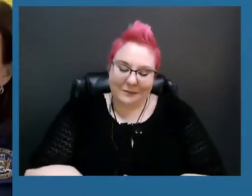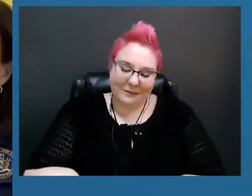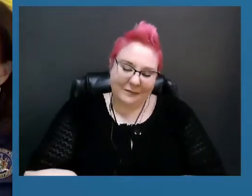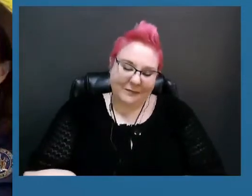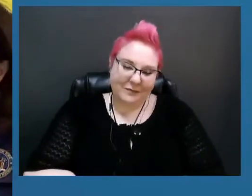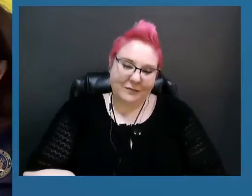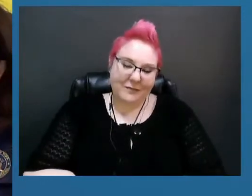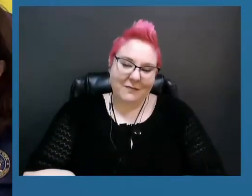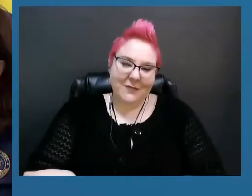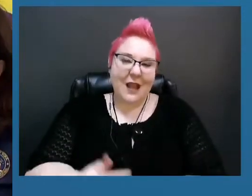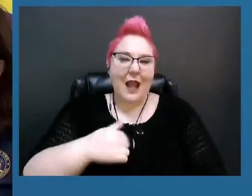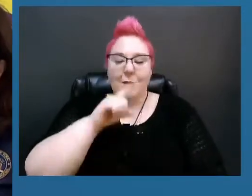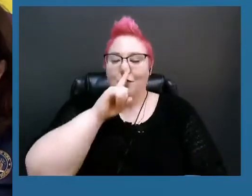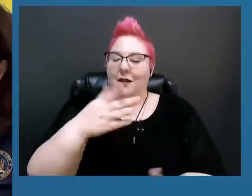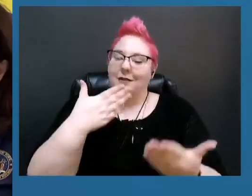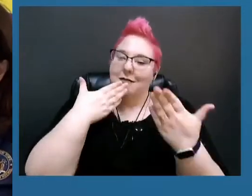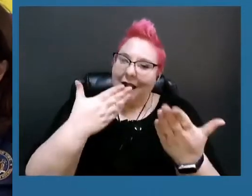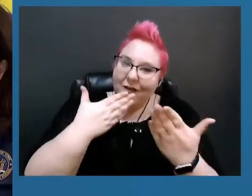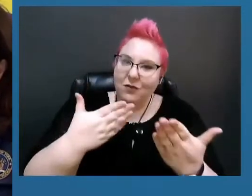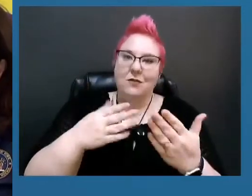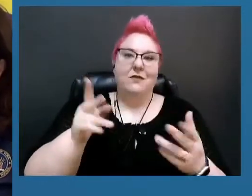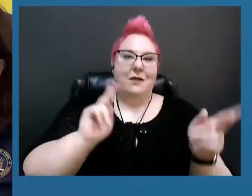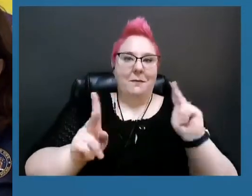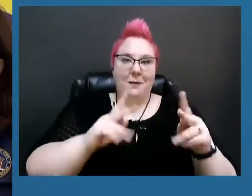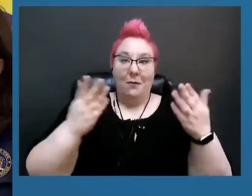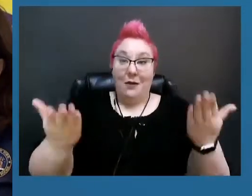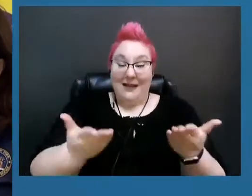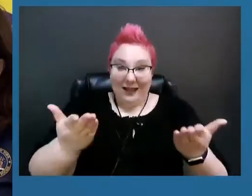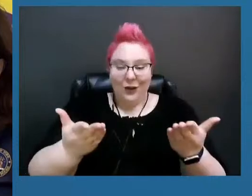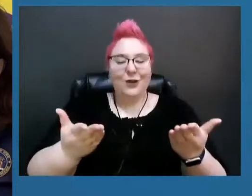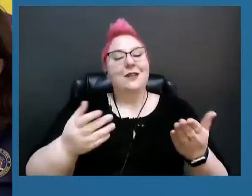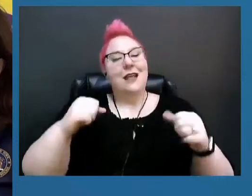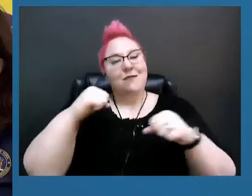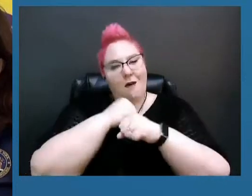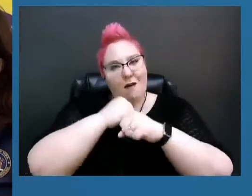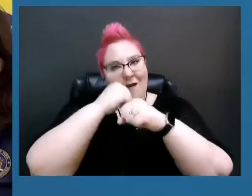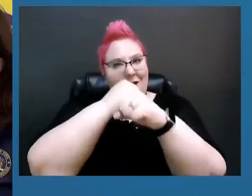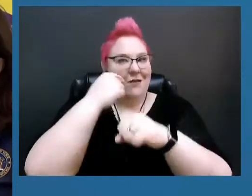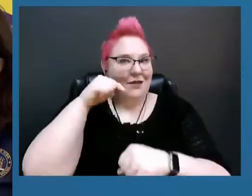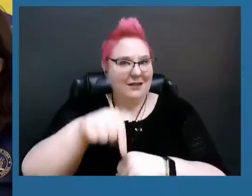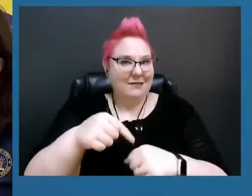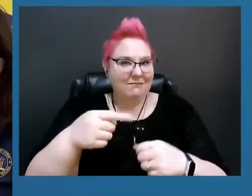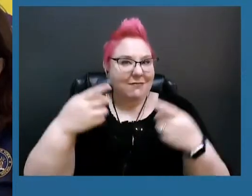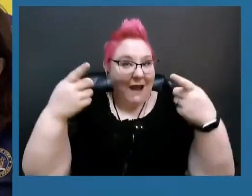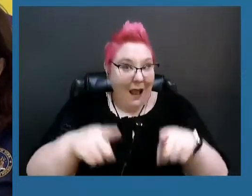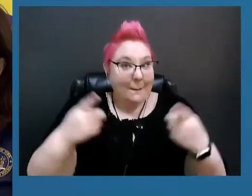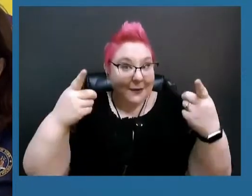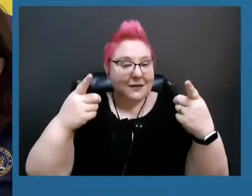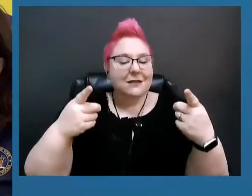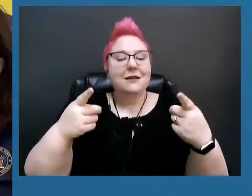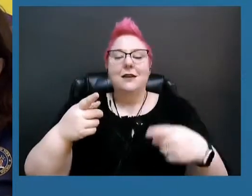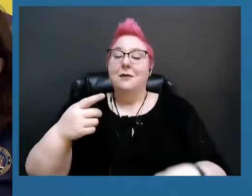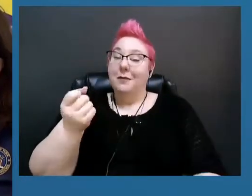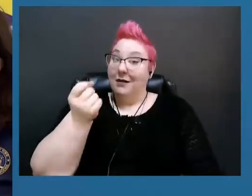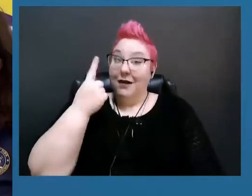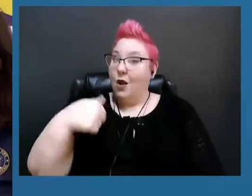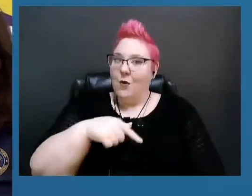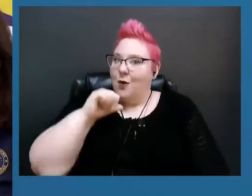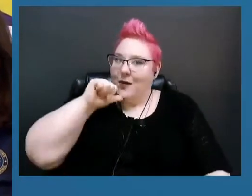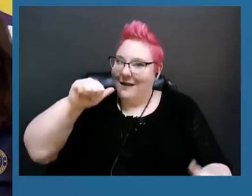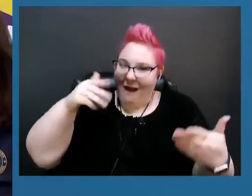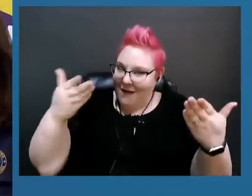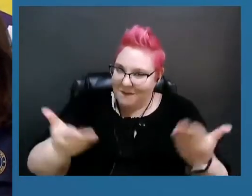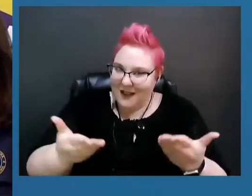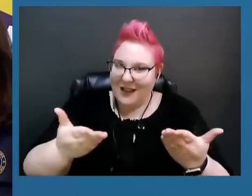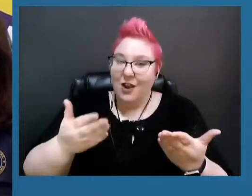So I am very thankful to the people in this room that have fought to make this happen, but I also want to say that we would not be here today without the support